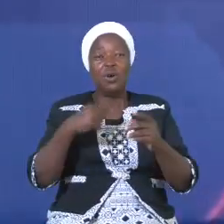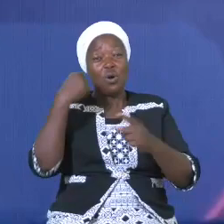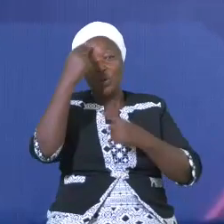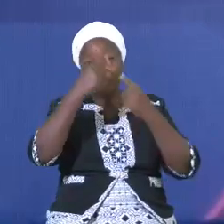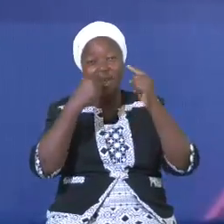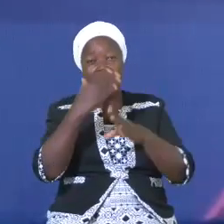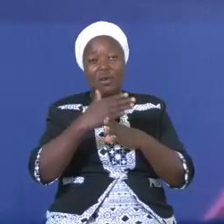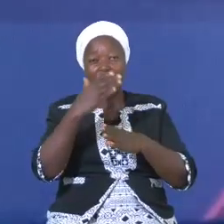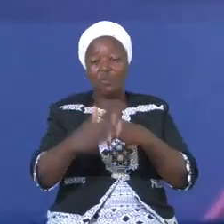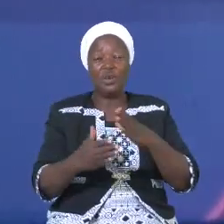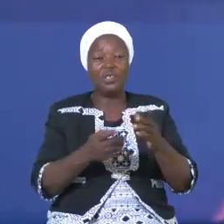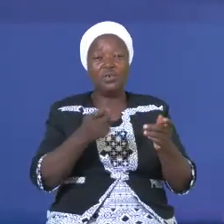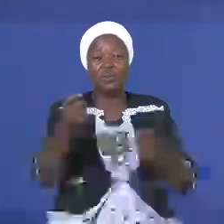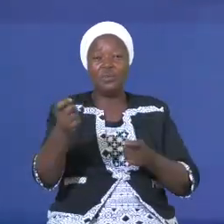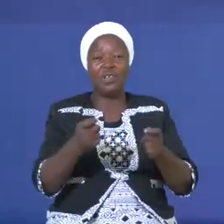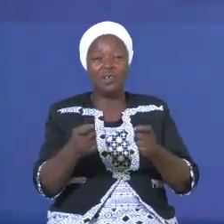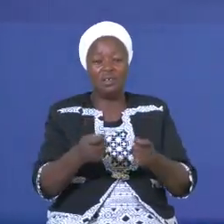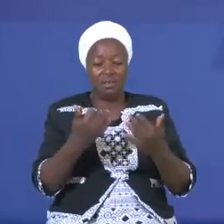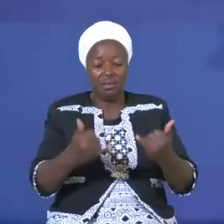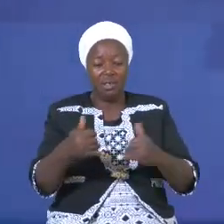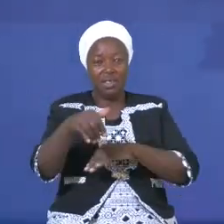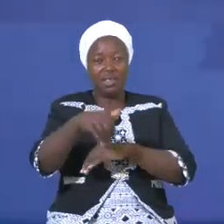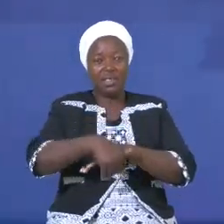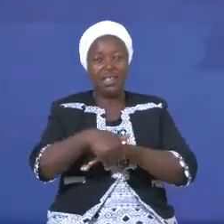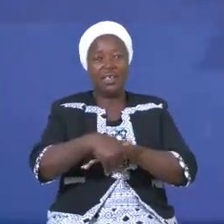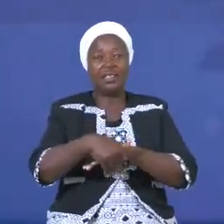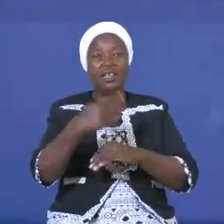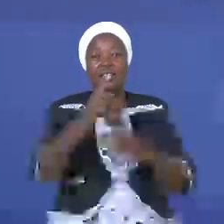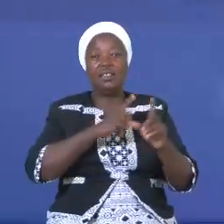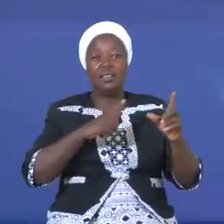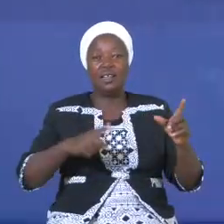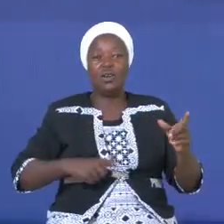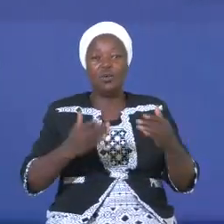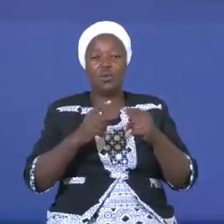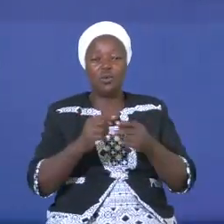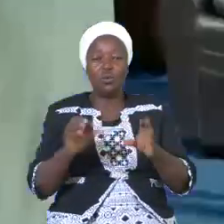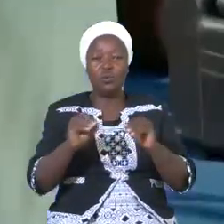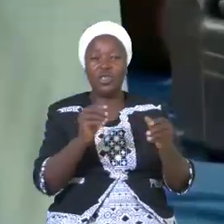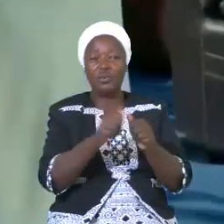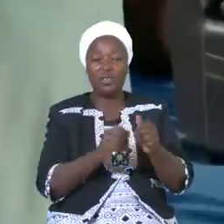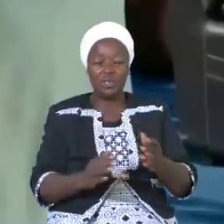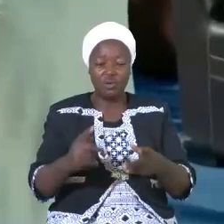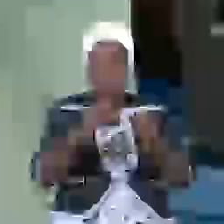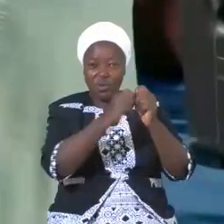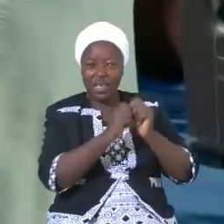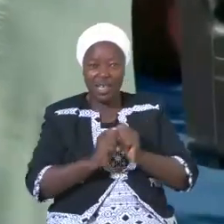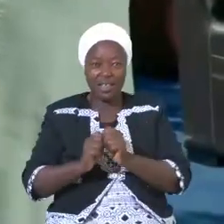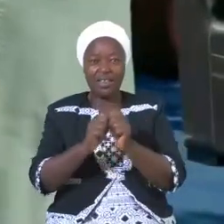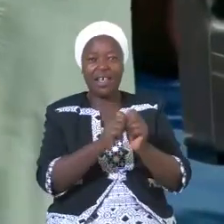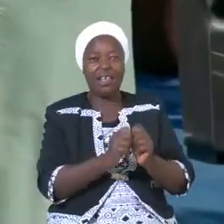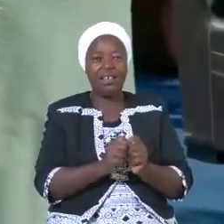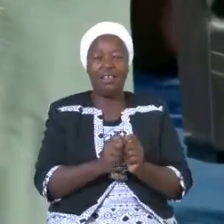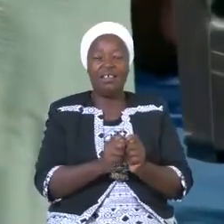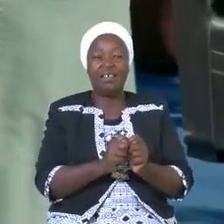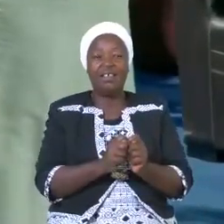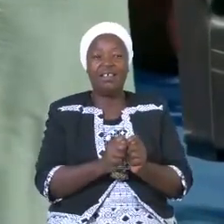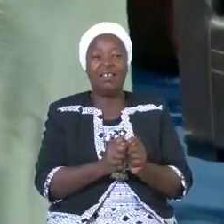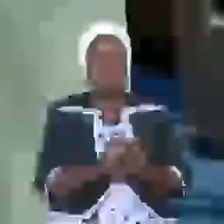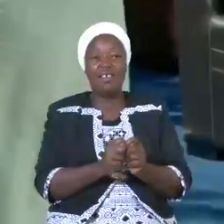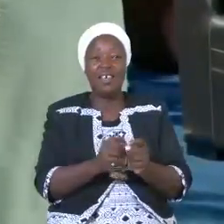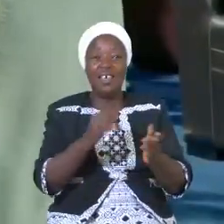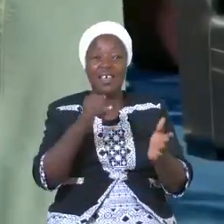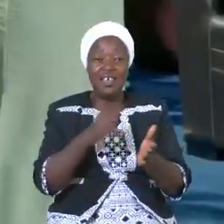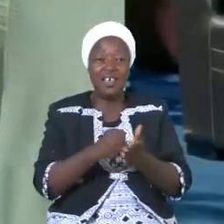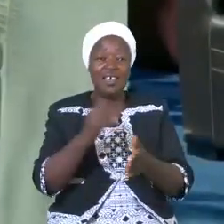dominion tonight the lord wants to cup everything up it will